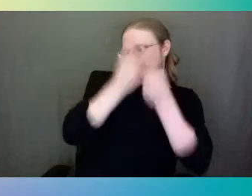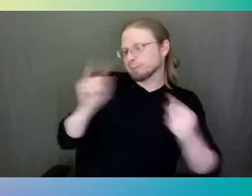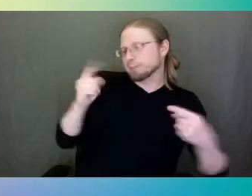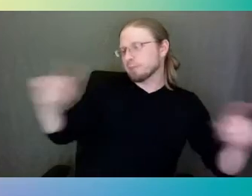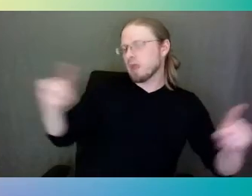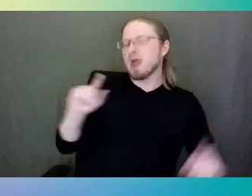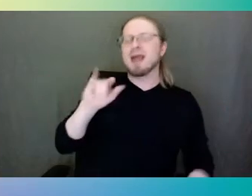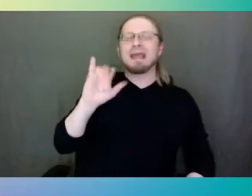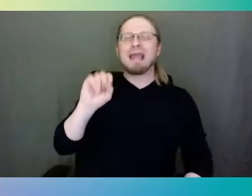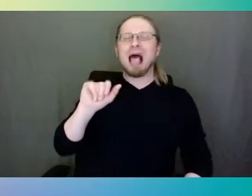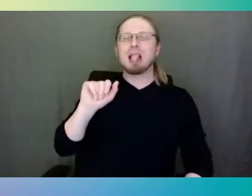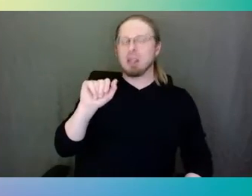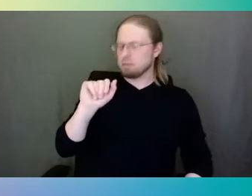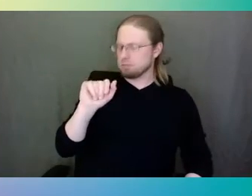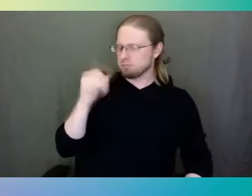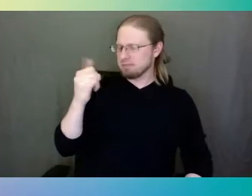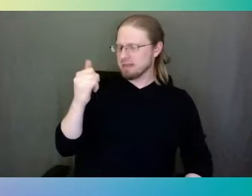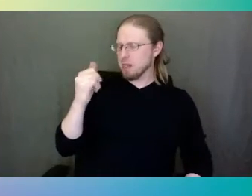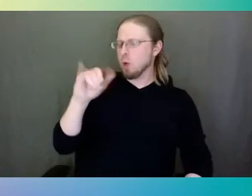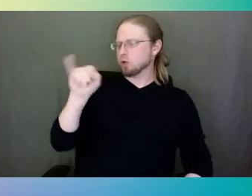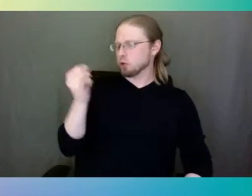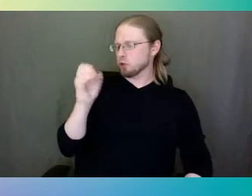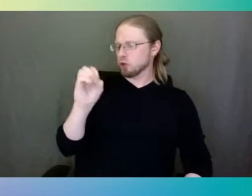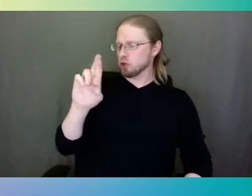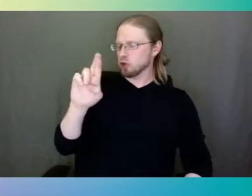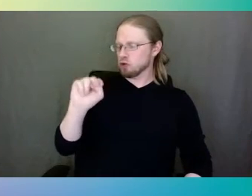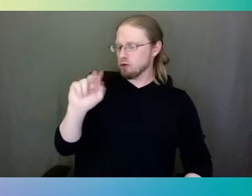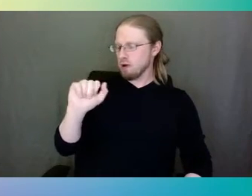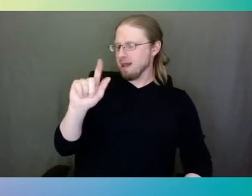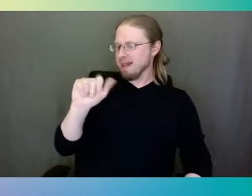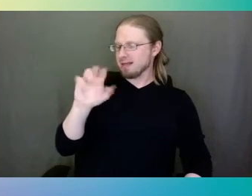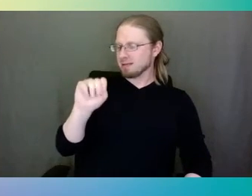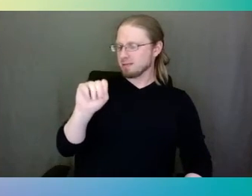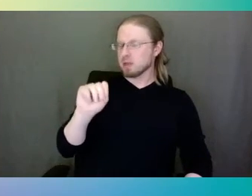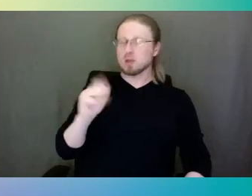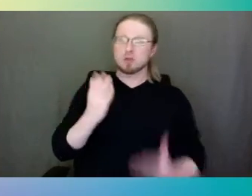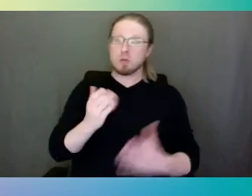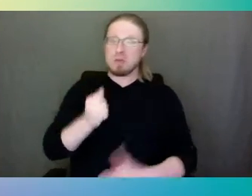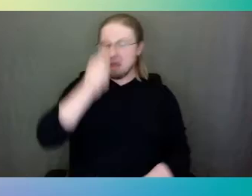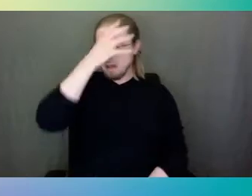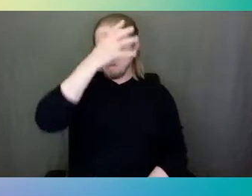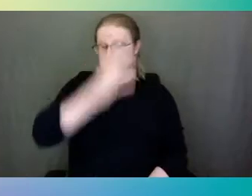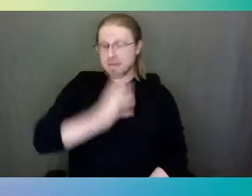sell newspapers. So a man may have kidnapped a child,